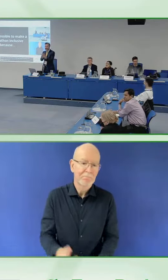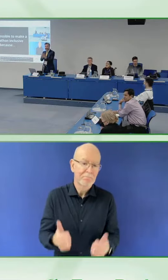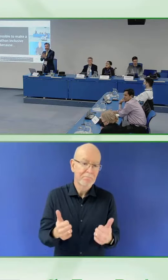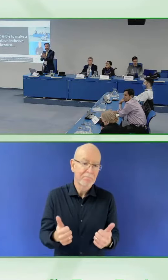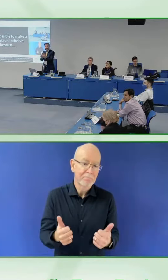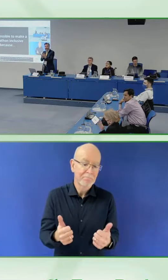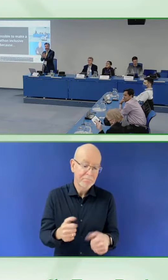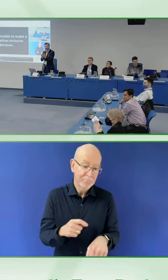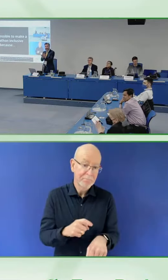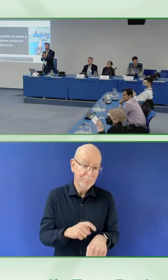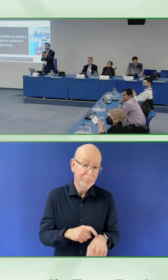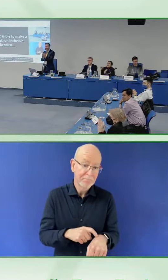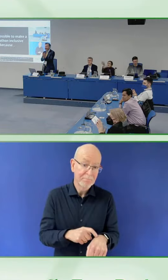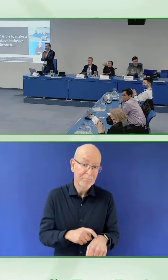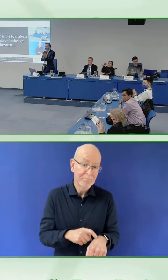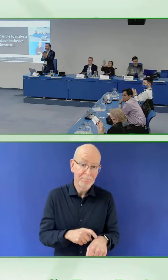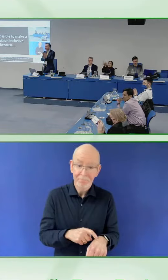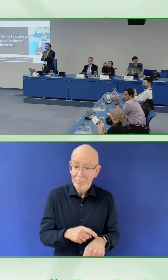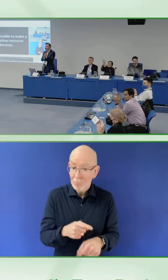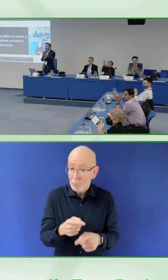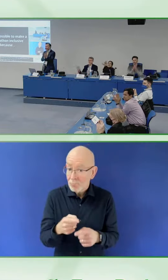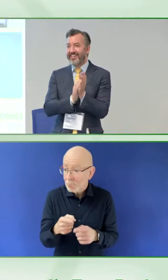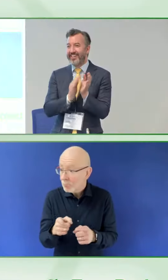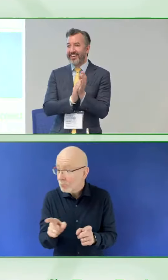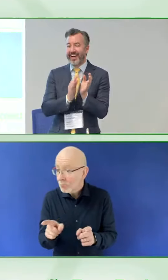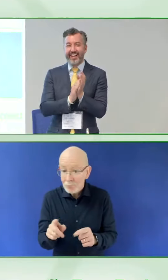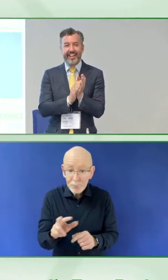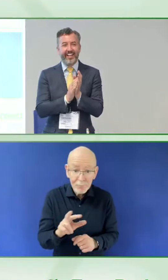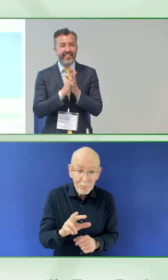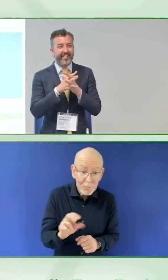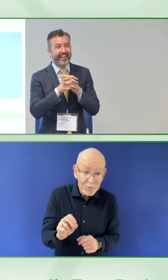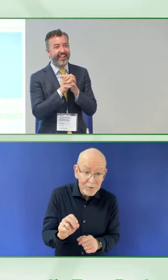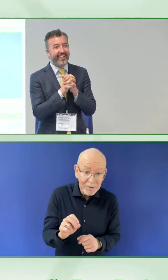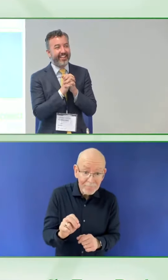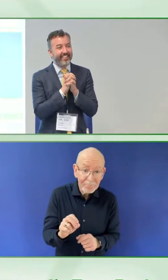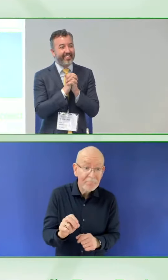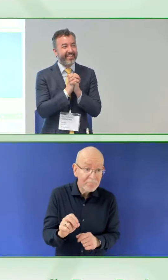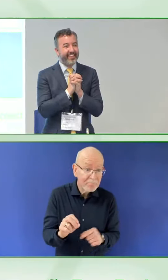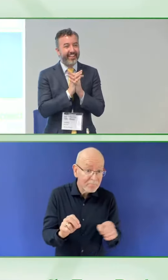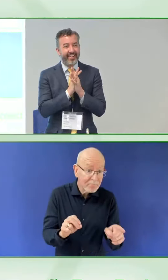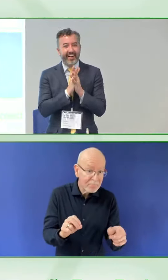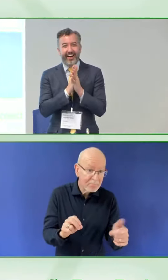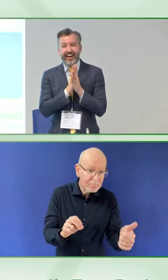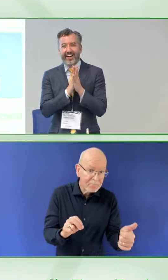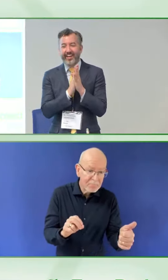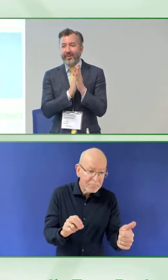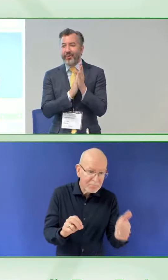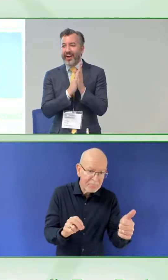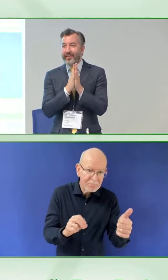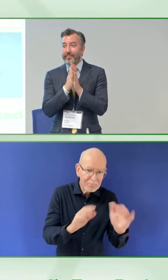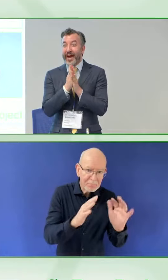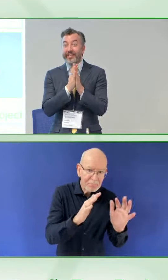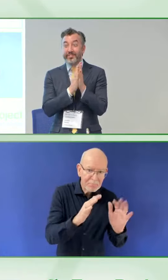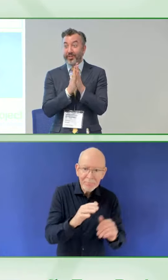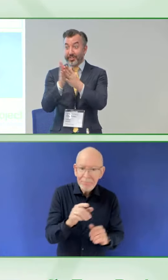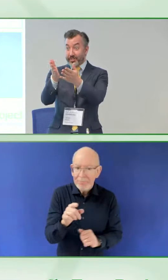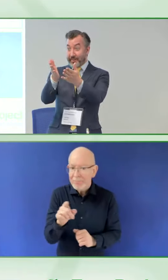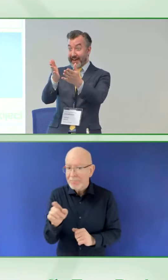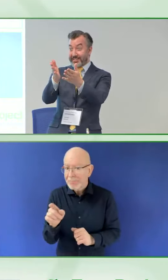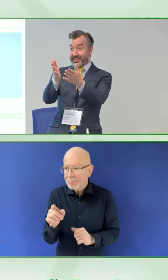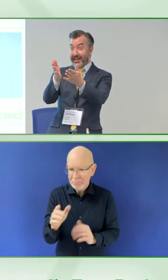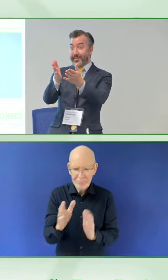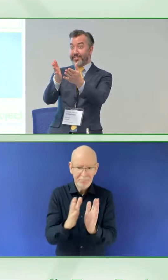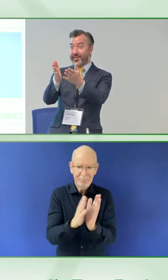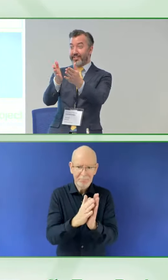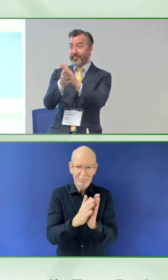Give them a round of applause. That's awesome. I love it, I love it. Who got past 30? Did you